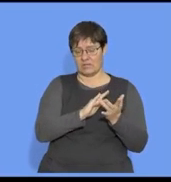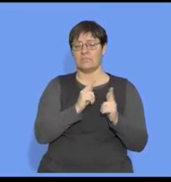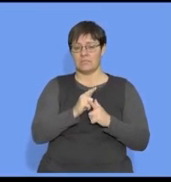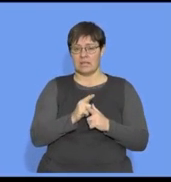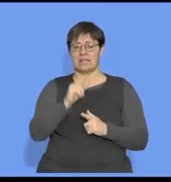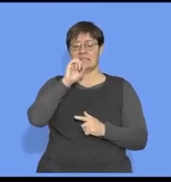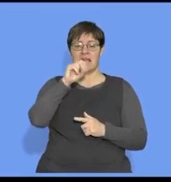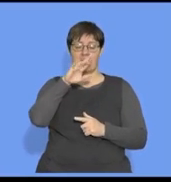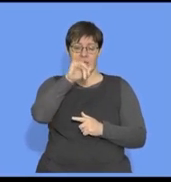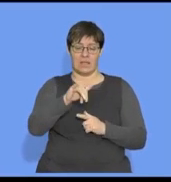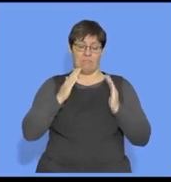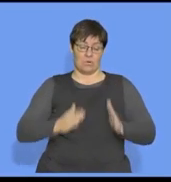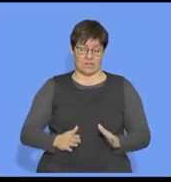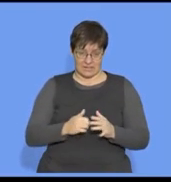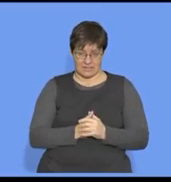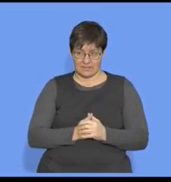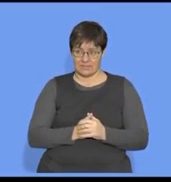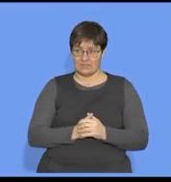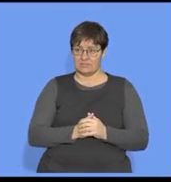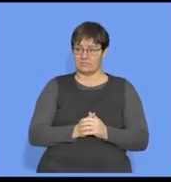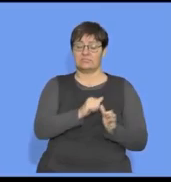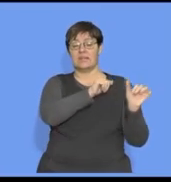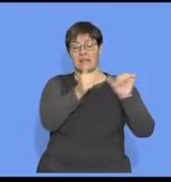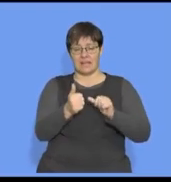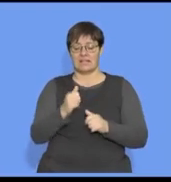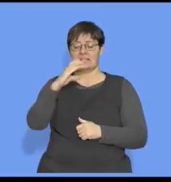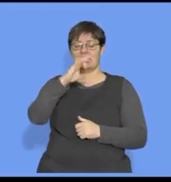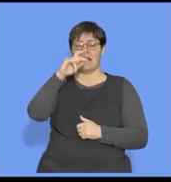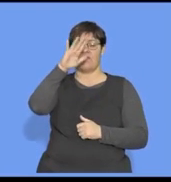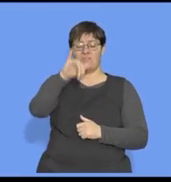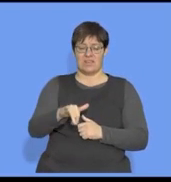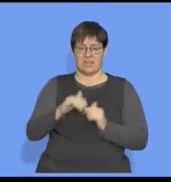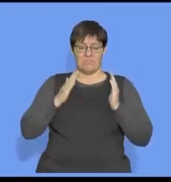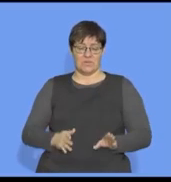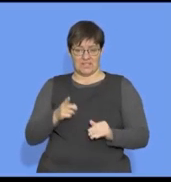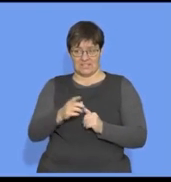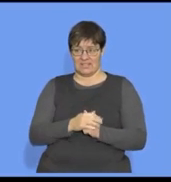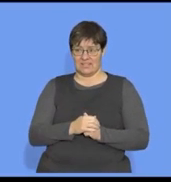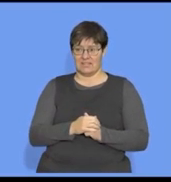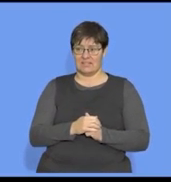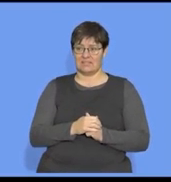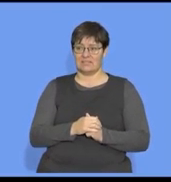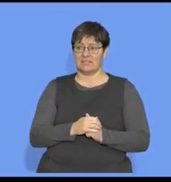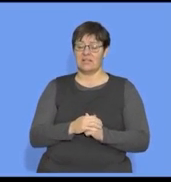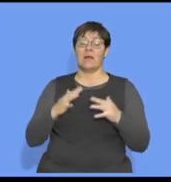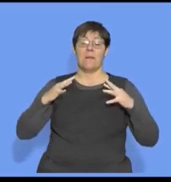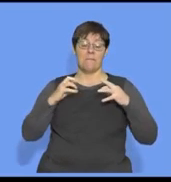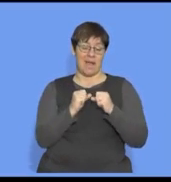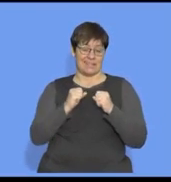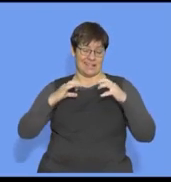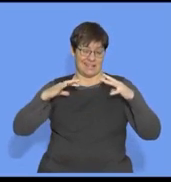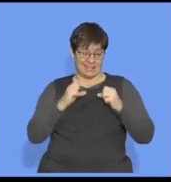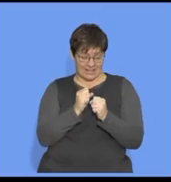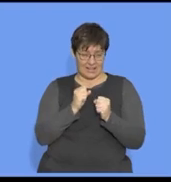the ciliary body. The next one here is the ciliary body here, and then the muscle